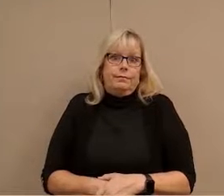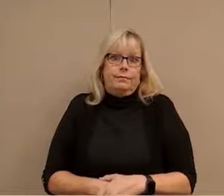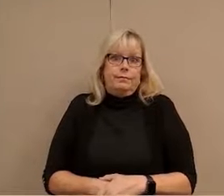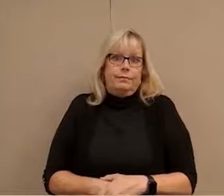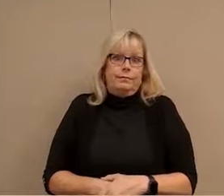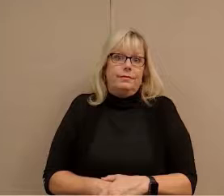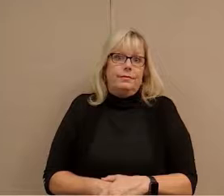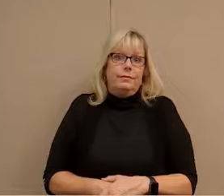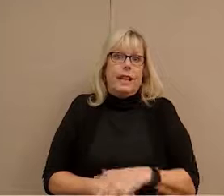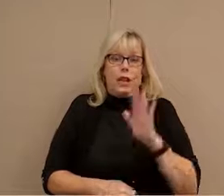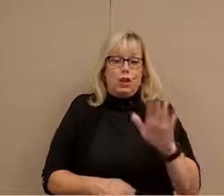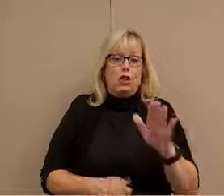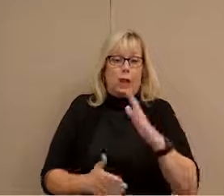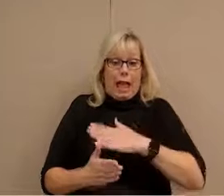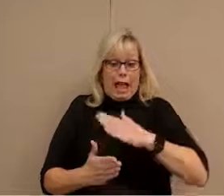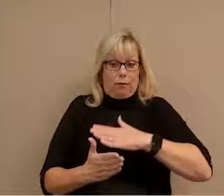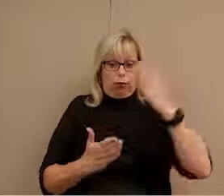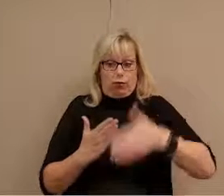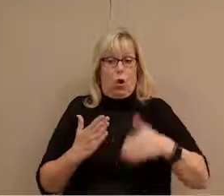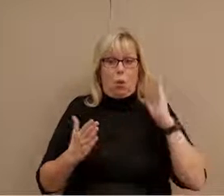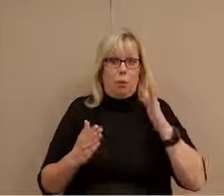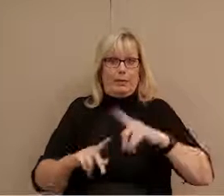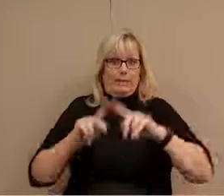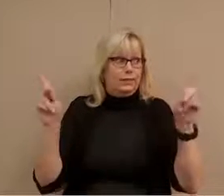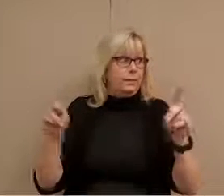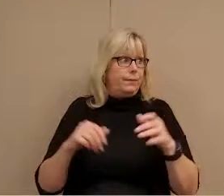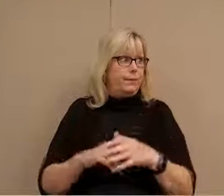your outcome will vary. So